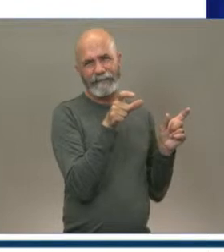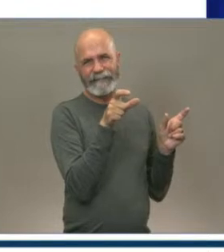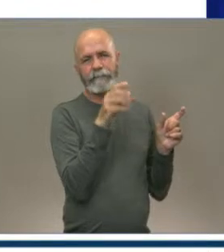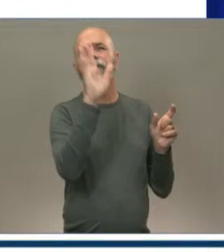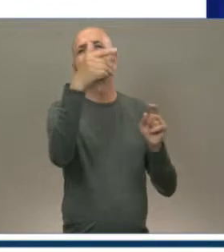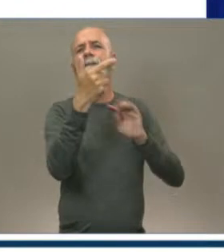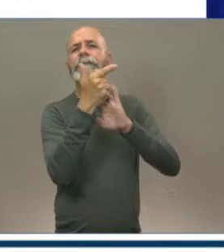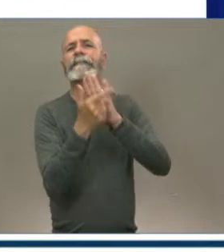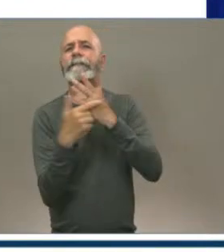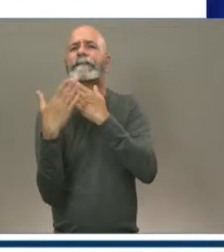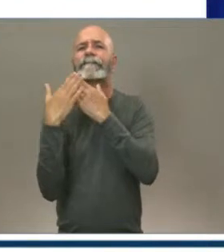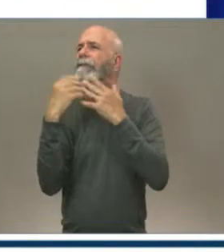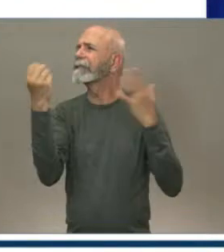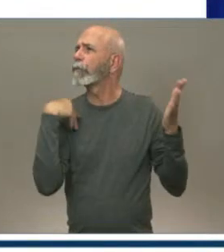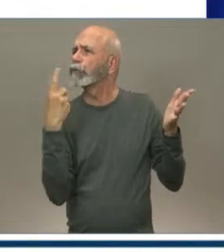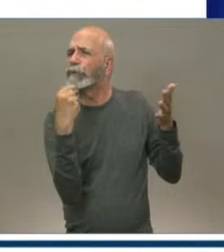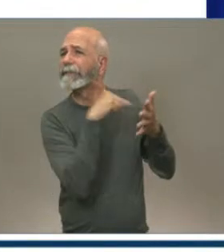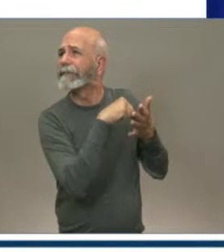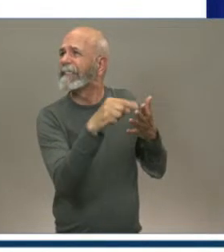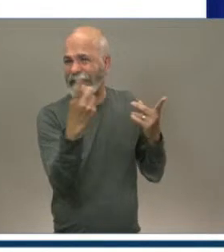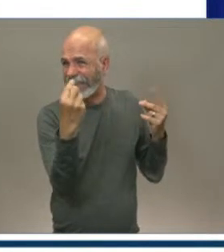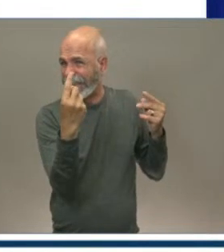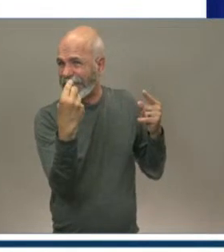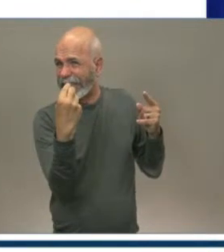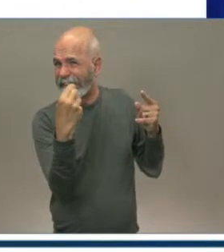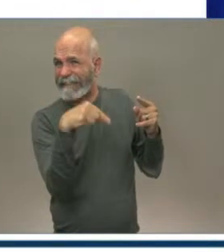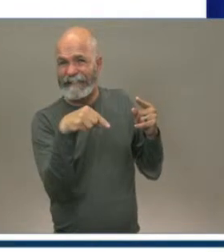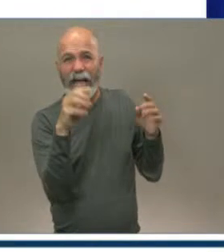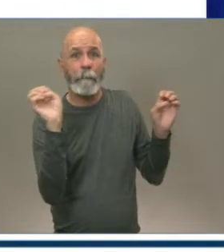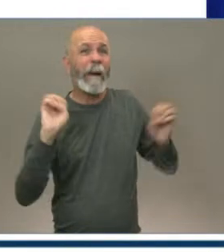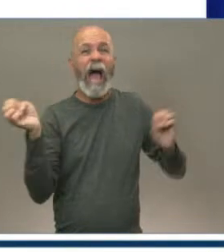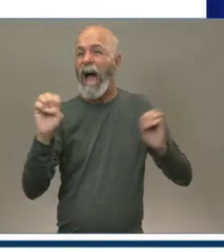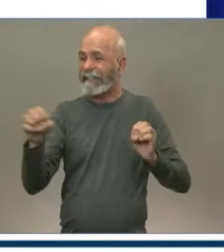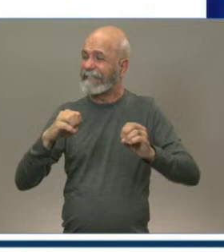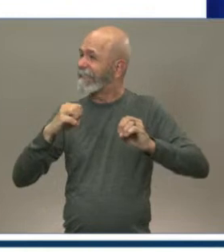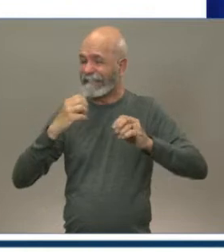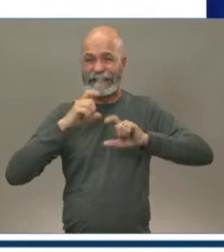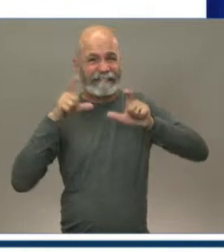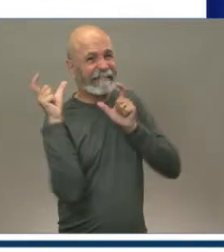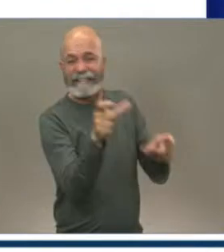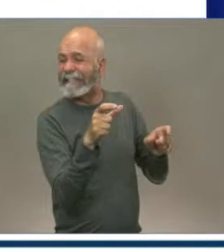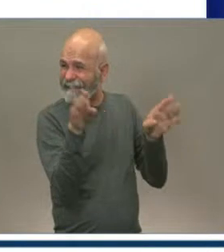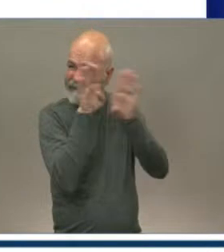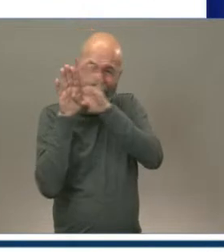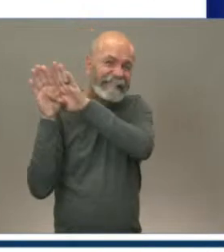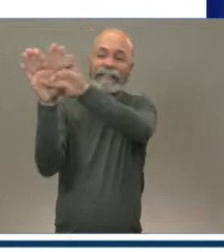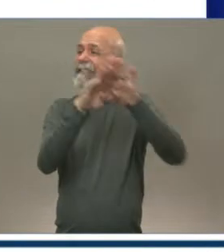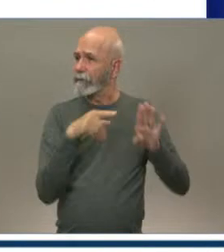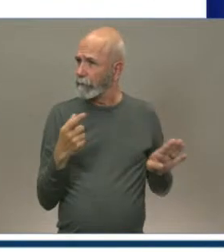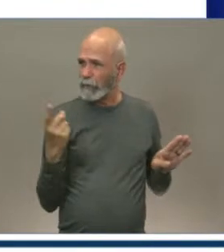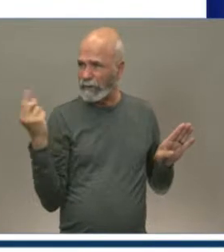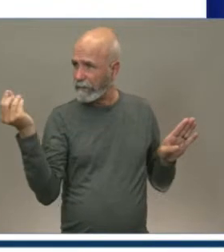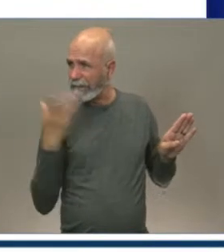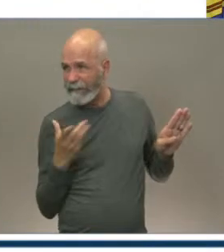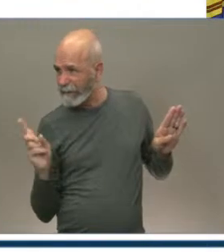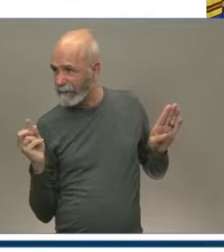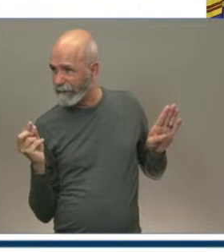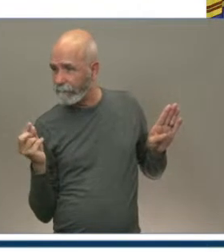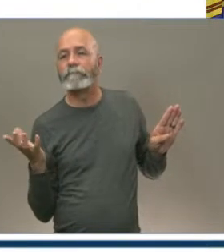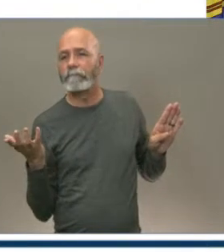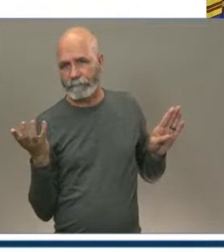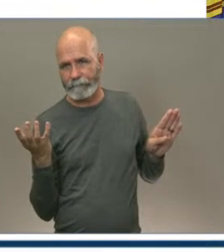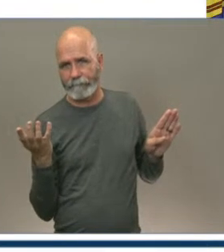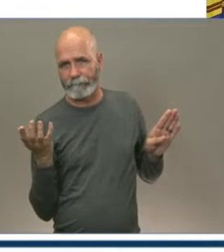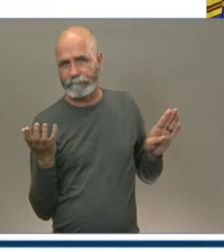state of emergency, and we're confident with the restrictions that we have in place in the province and at our border. Danielle, do you